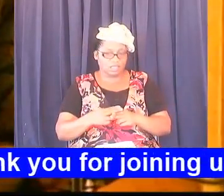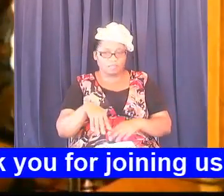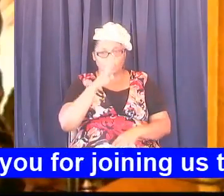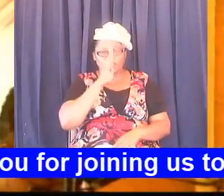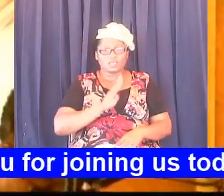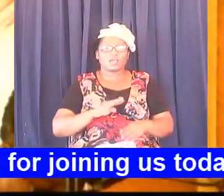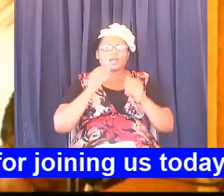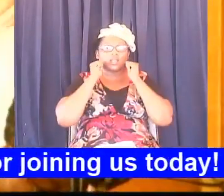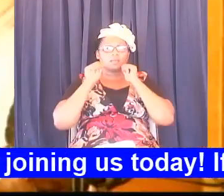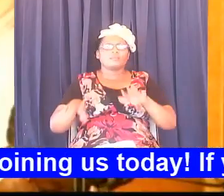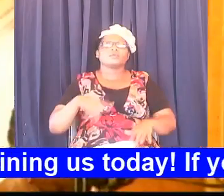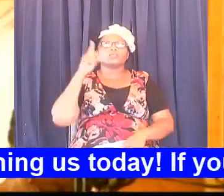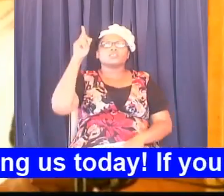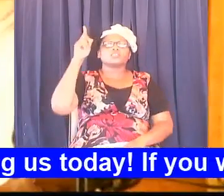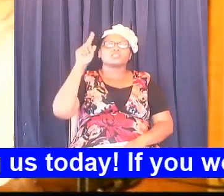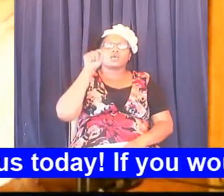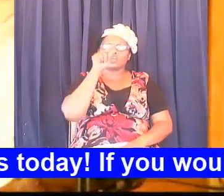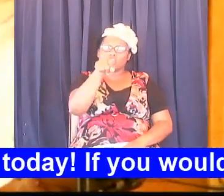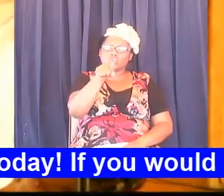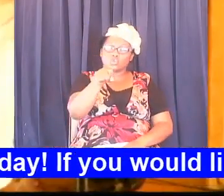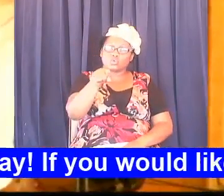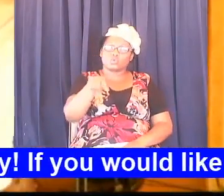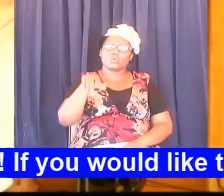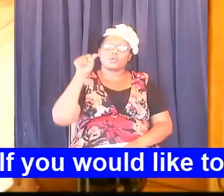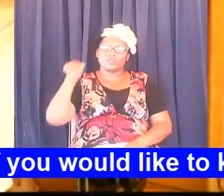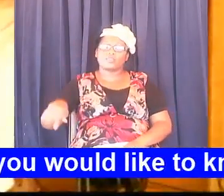you this morning.